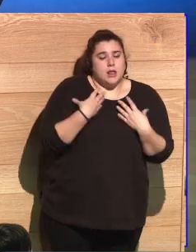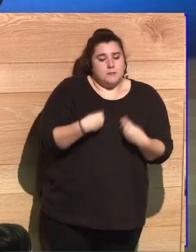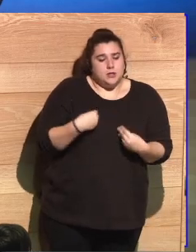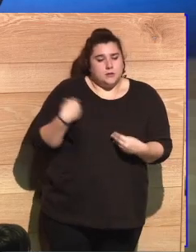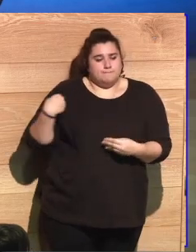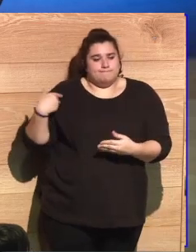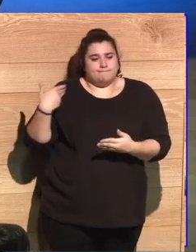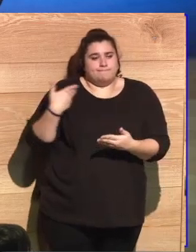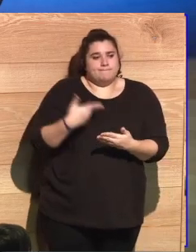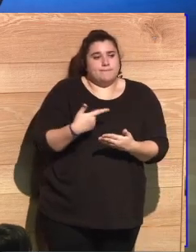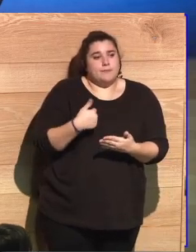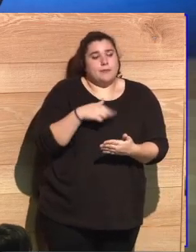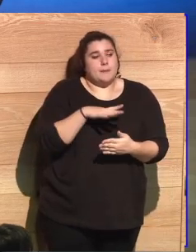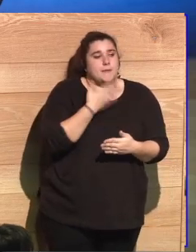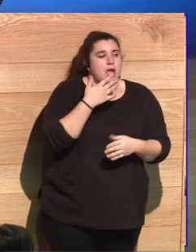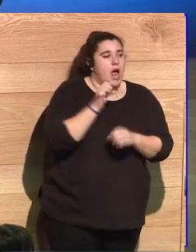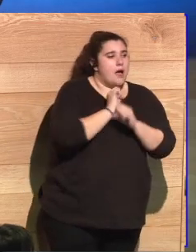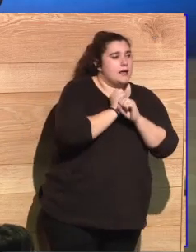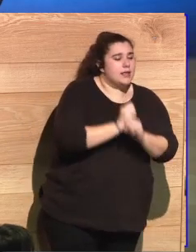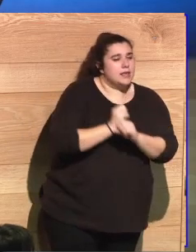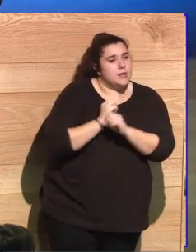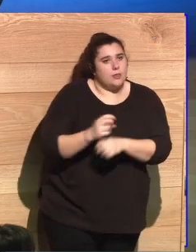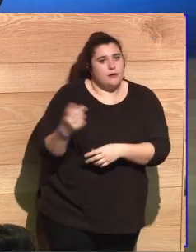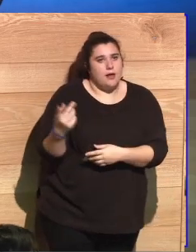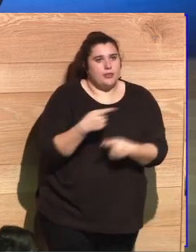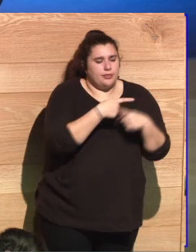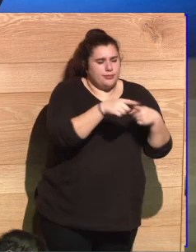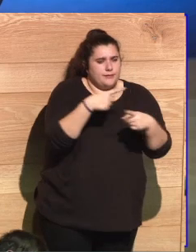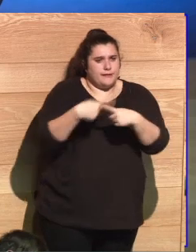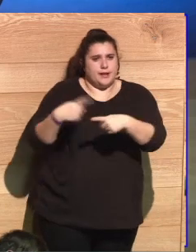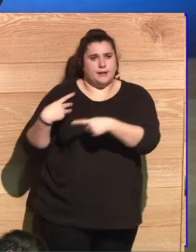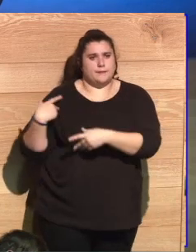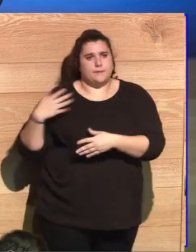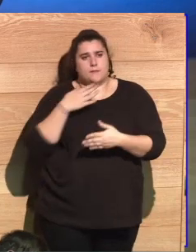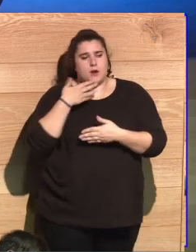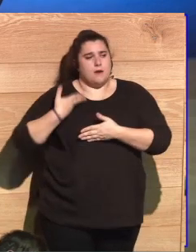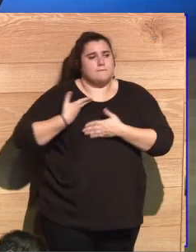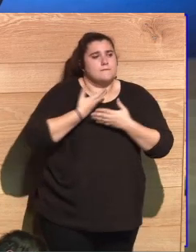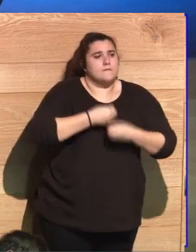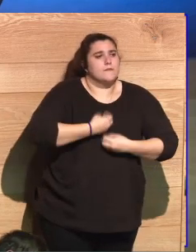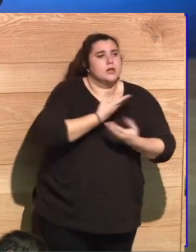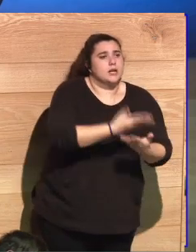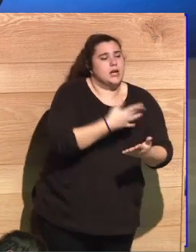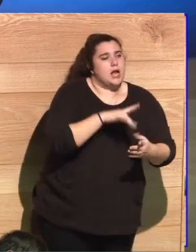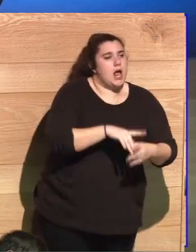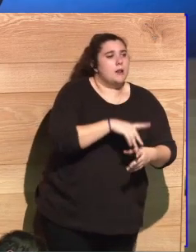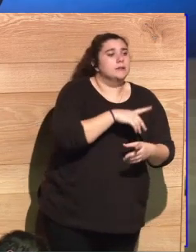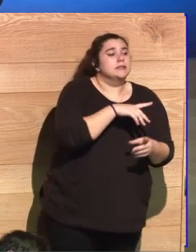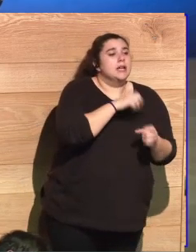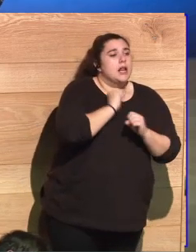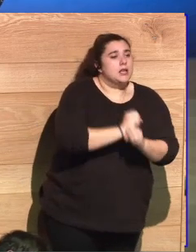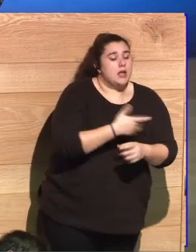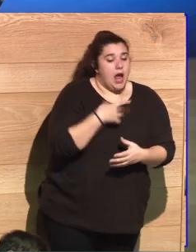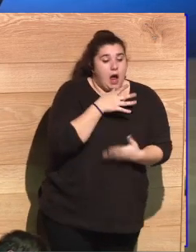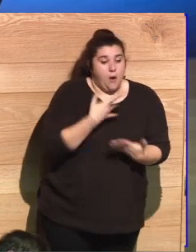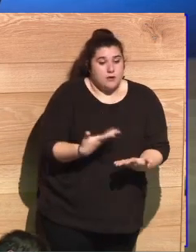had. But there's nothing left for me to be depressed about. I've published a book. I'm good on